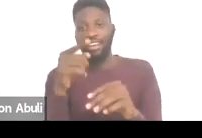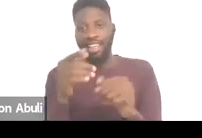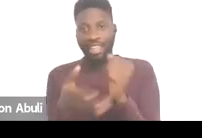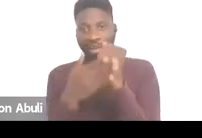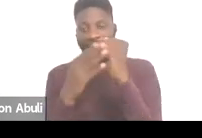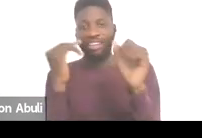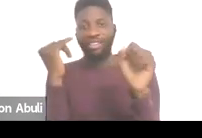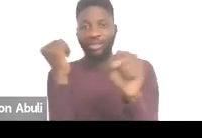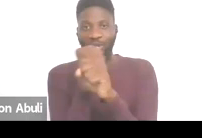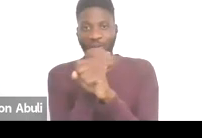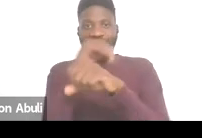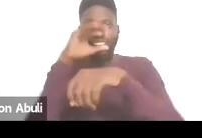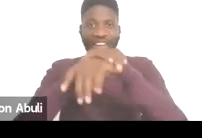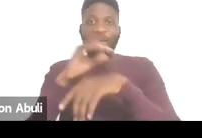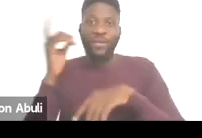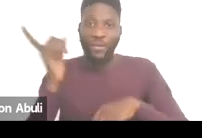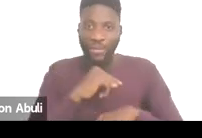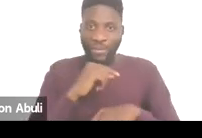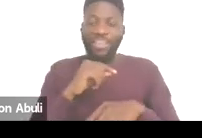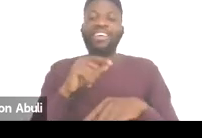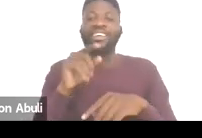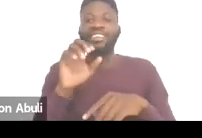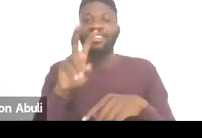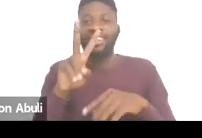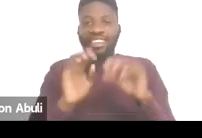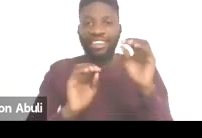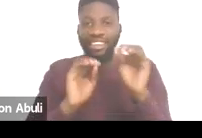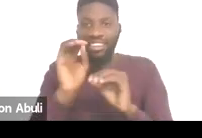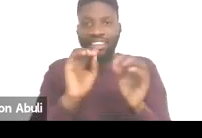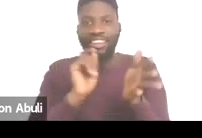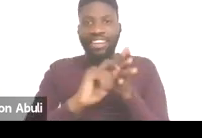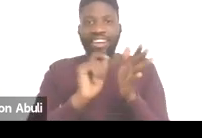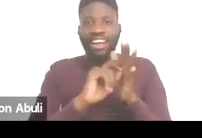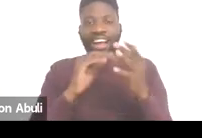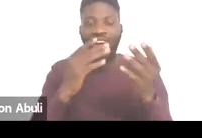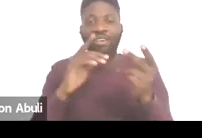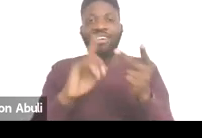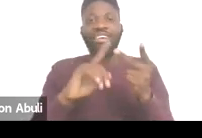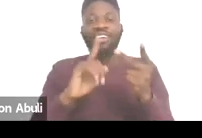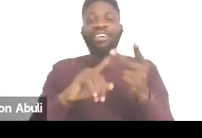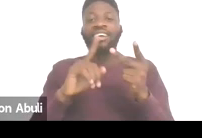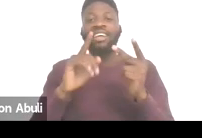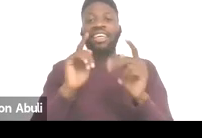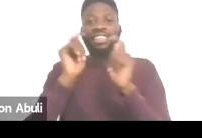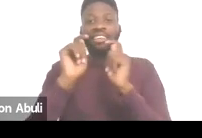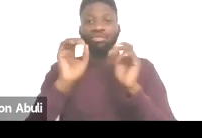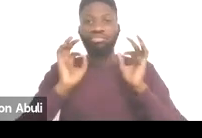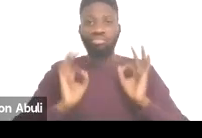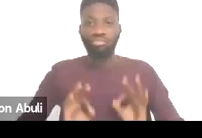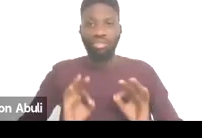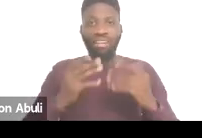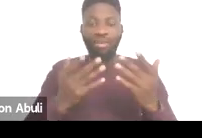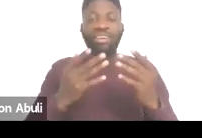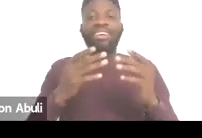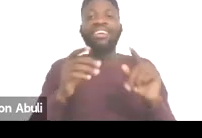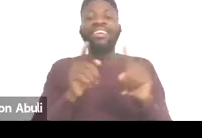us first get you to know how you're going to write your CV, how you're going to present yourself in an interview. And after you're good at that, then we can be able